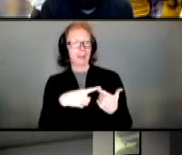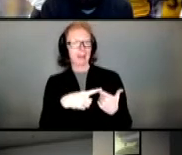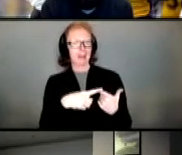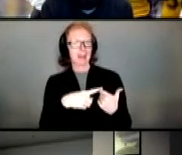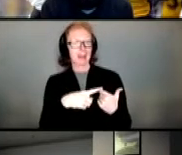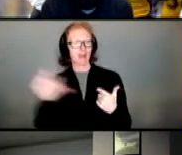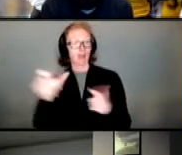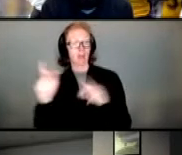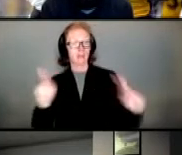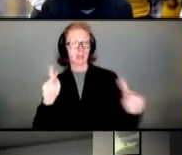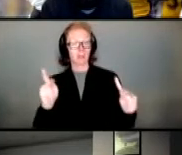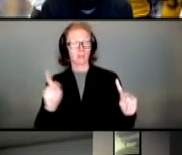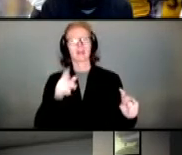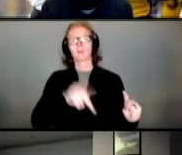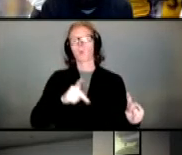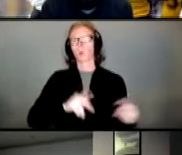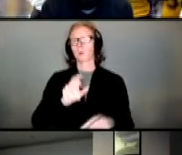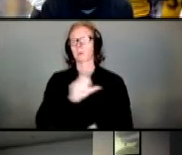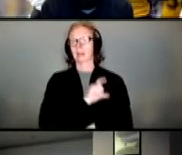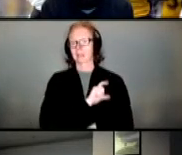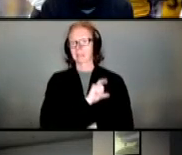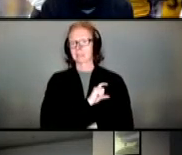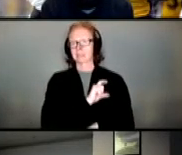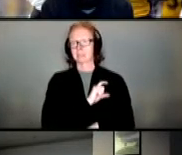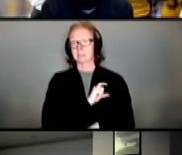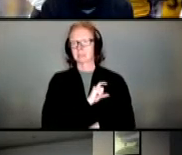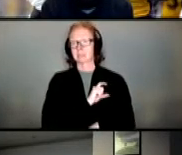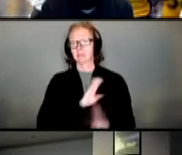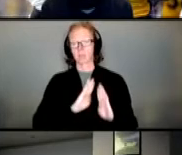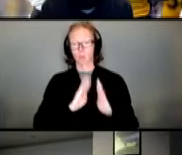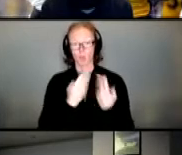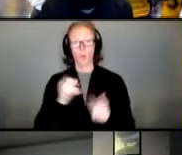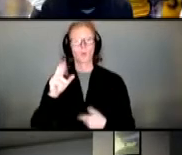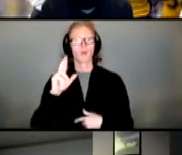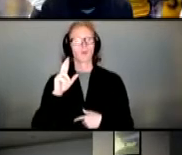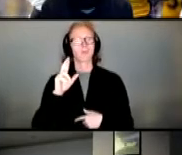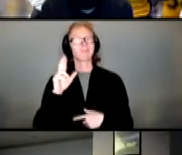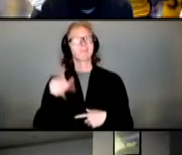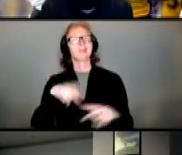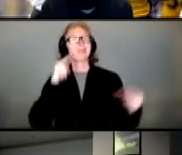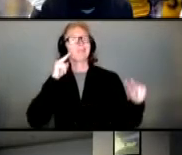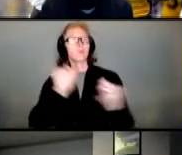people, Portland Police Bureau officers or others, view the tape